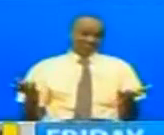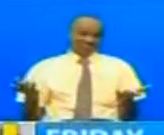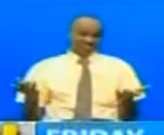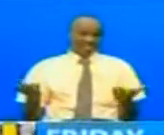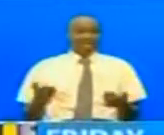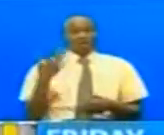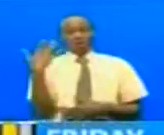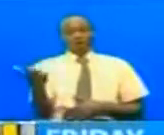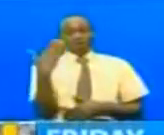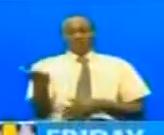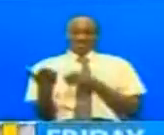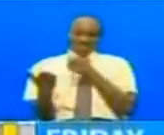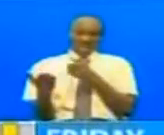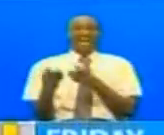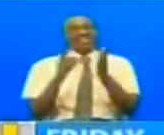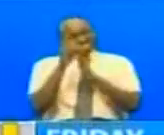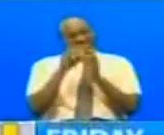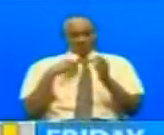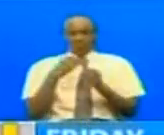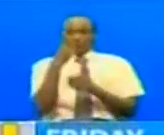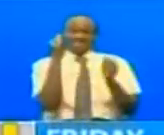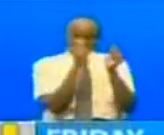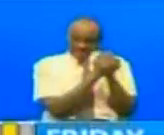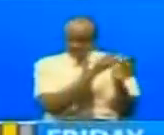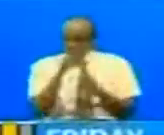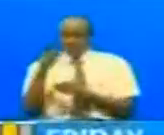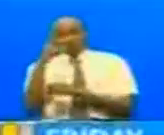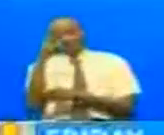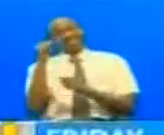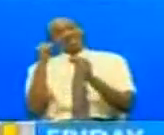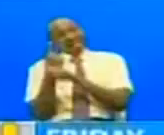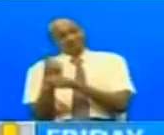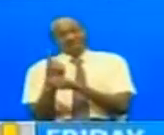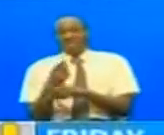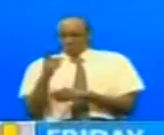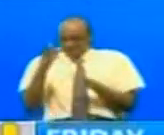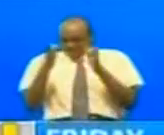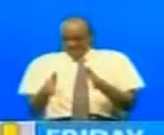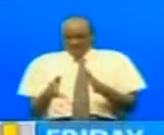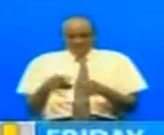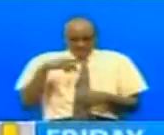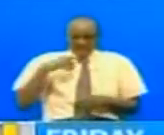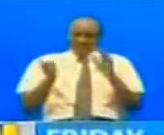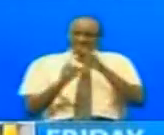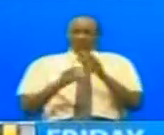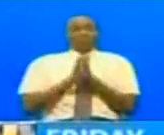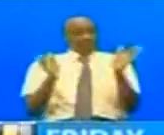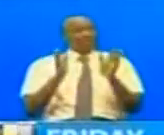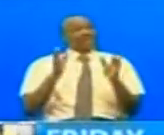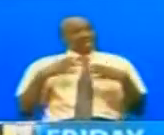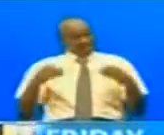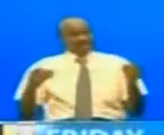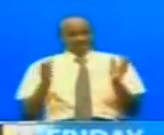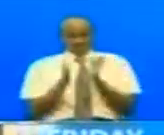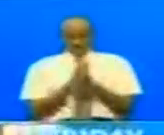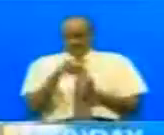The documents, with dates ranging from 2010 to 2011, are correspondence between the then Ministry of Public Health and